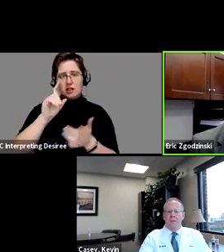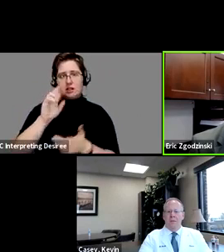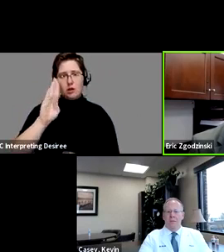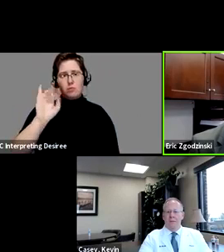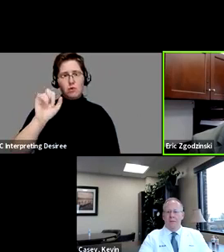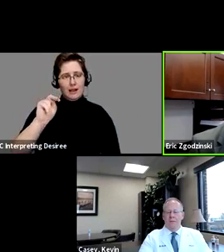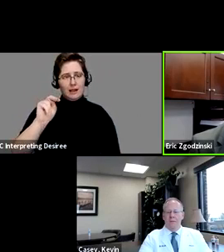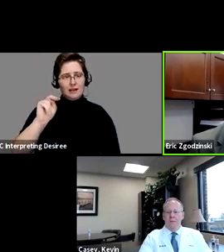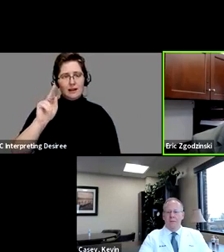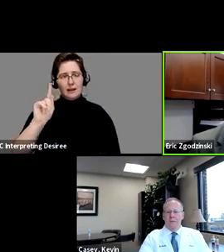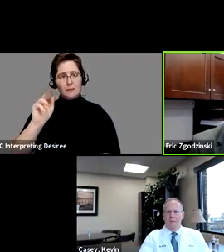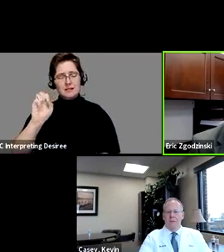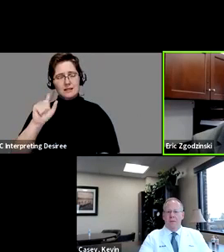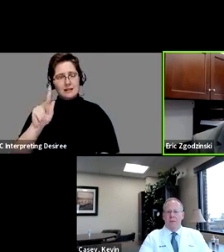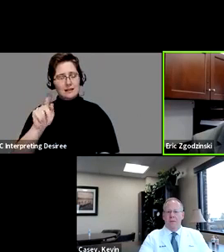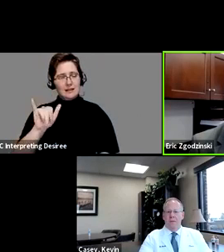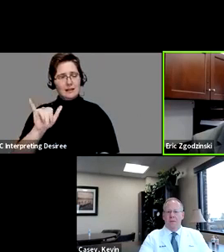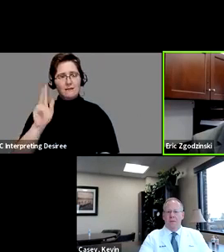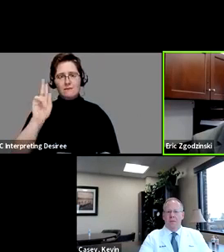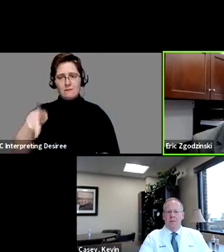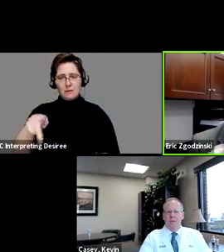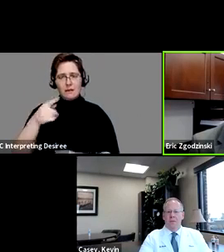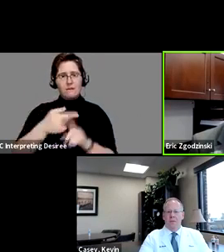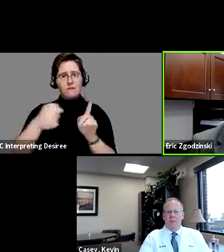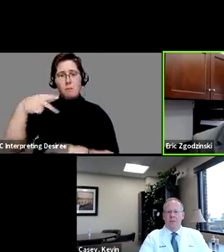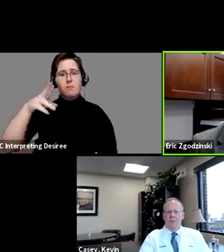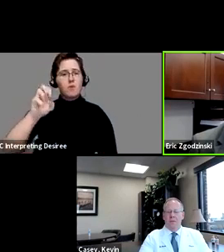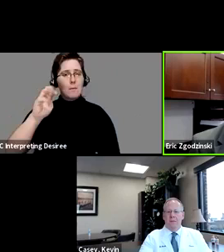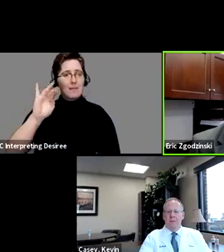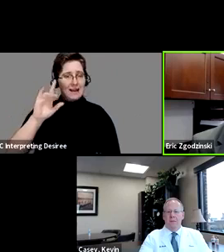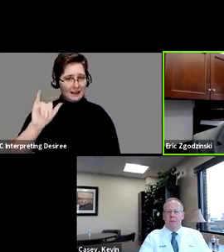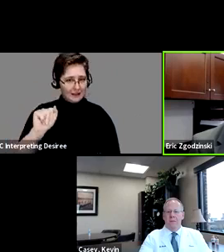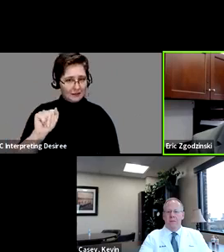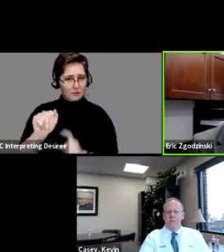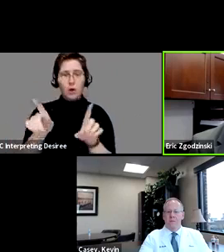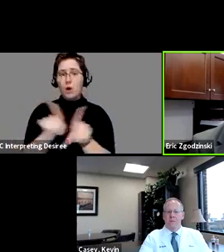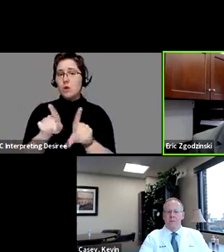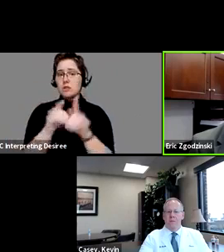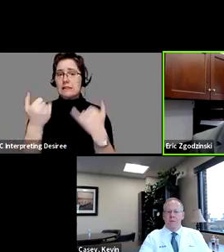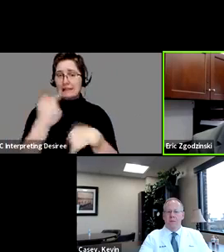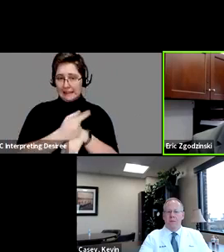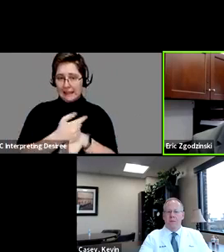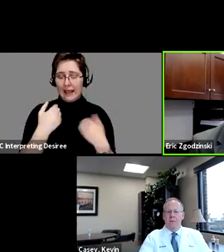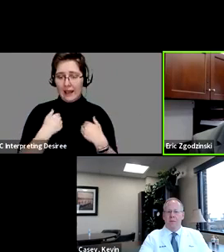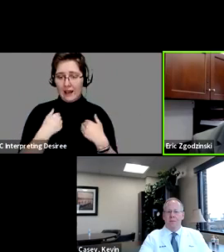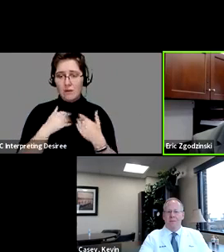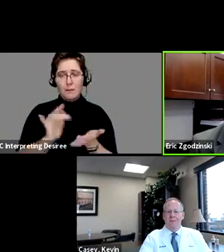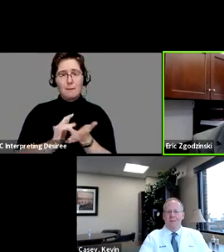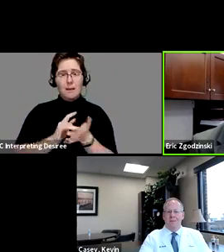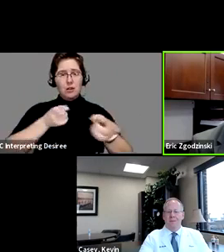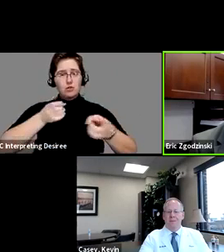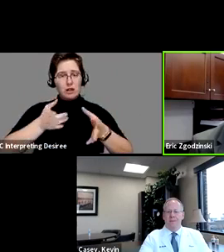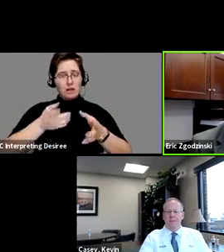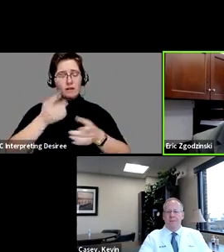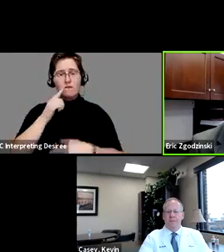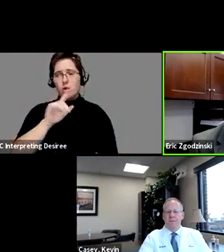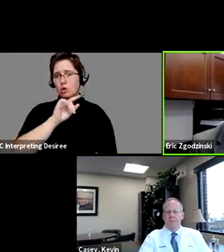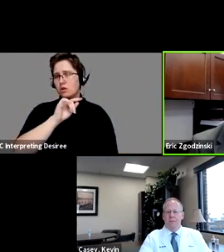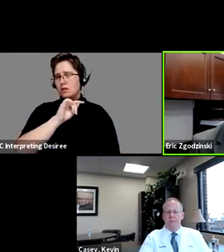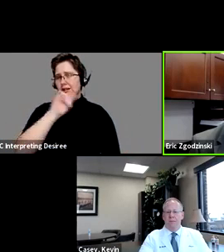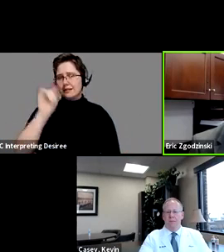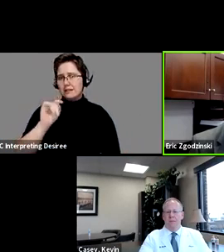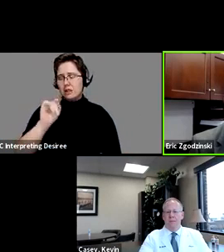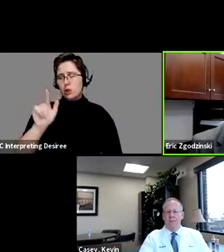Patient Safety and Quality from ProMedica. And also today, we have our Medical Director for the Toledo County Health